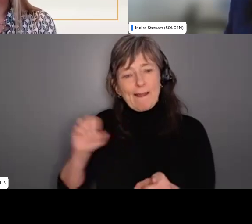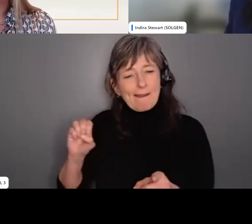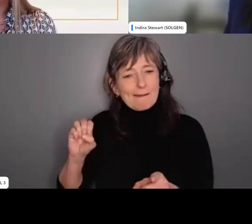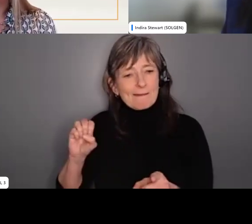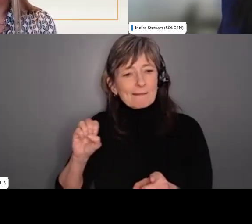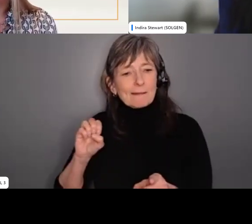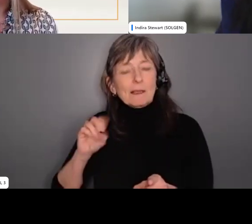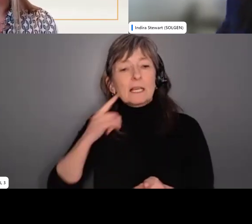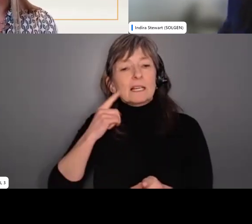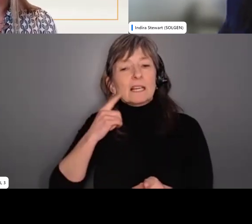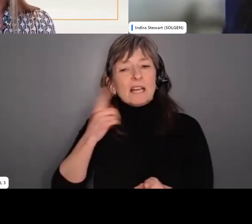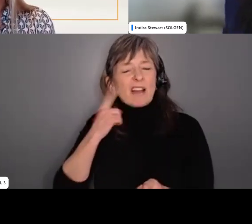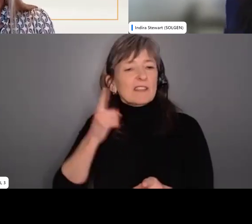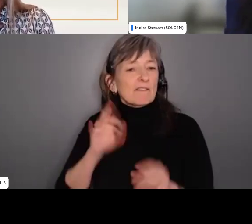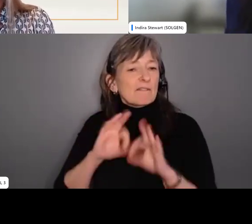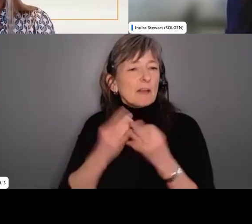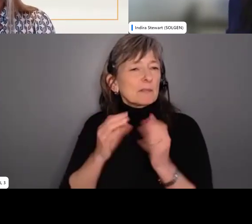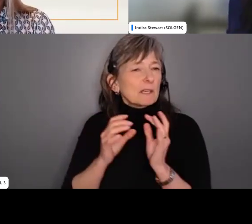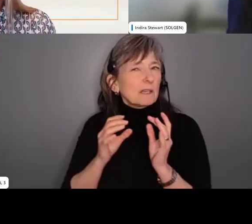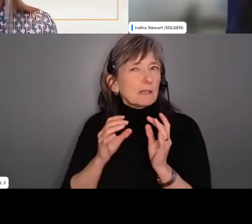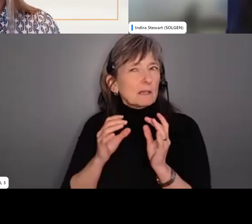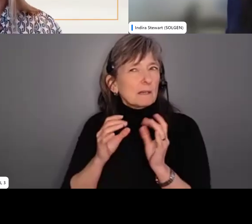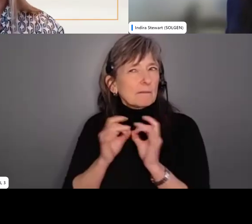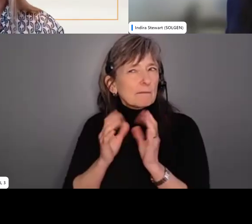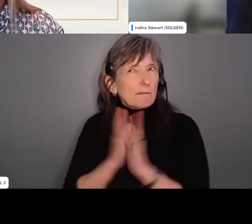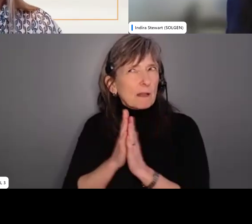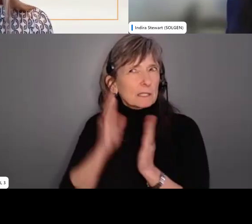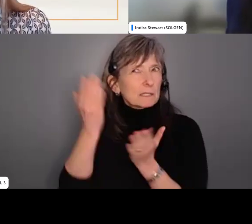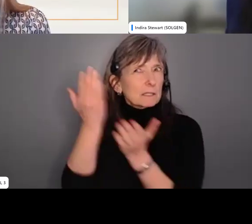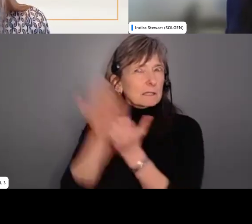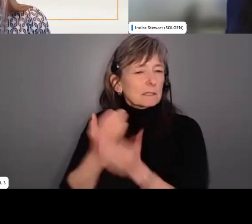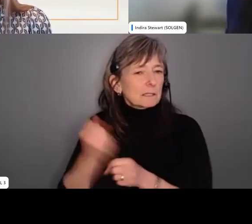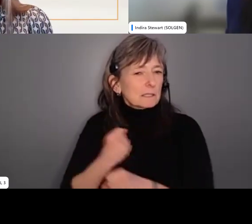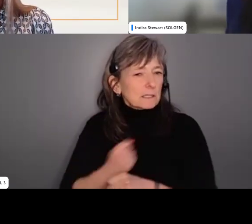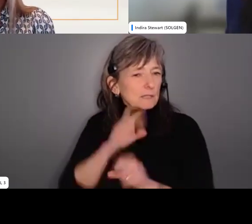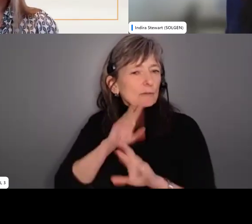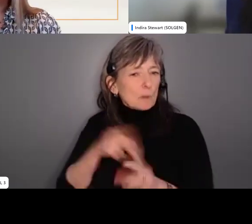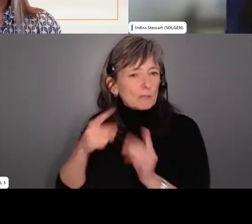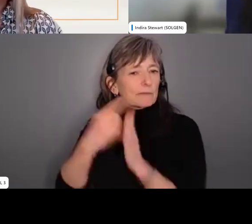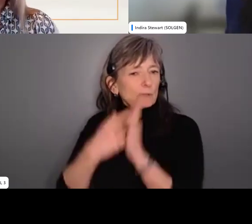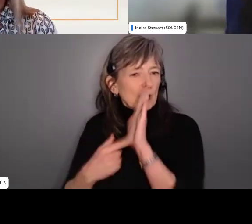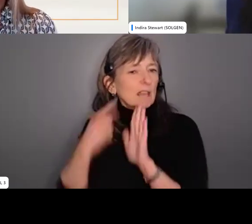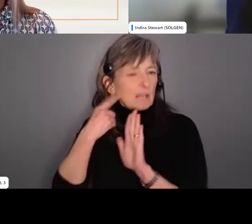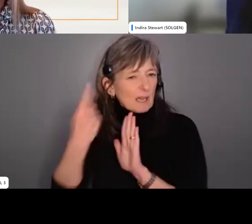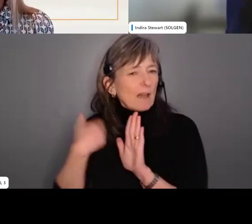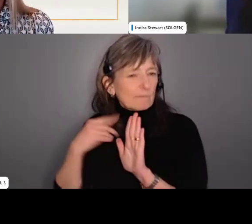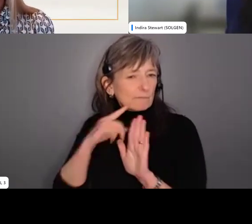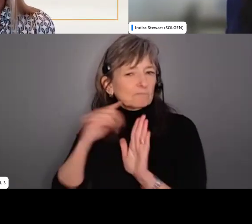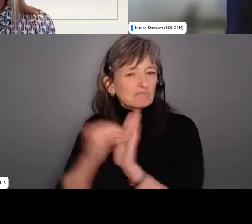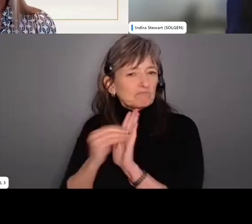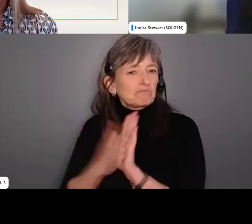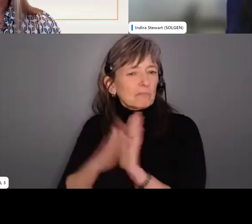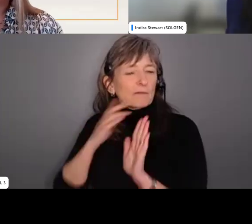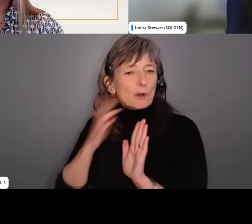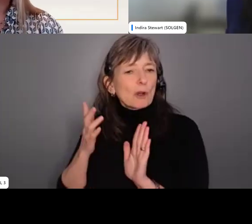of those stats as well. I haven't read the last report, but I believe that they do have a section around older adult populations